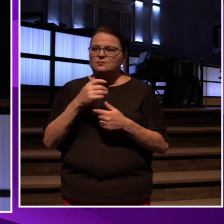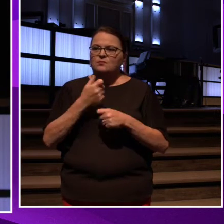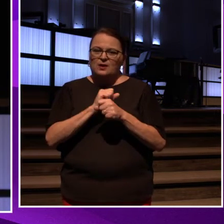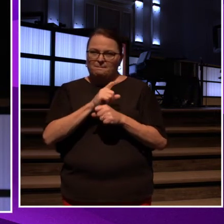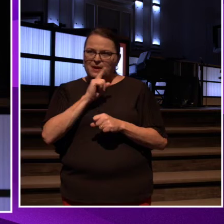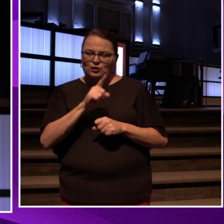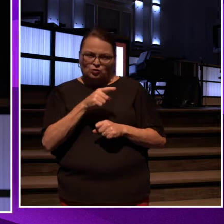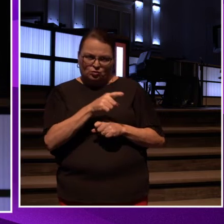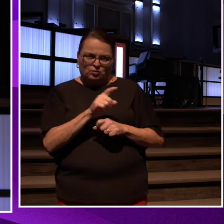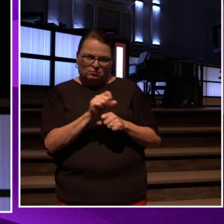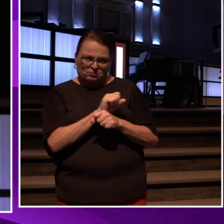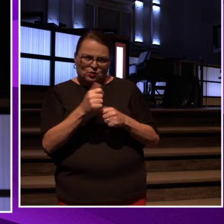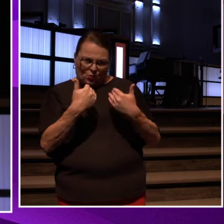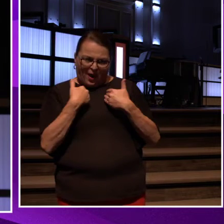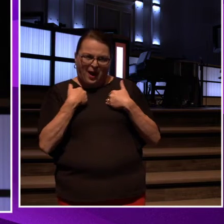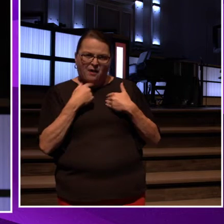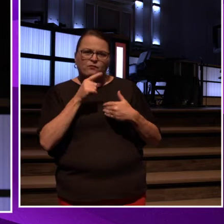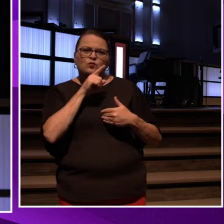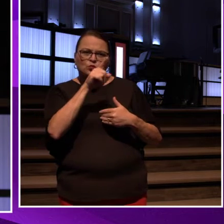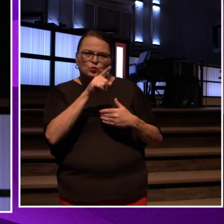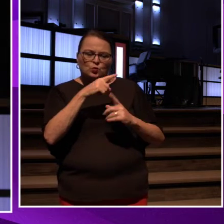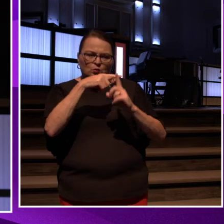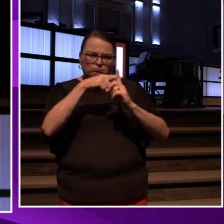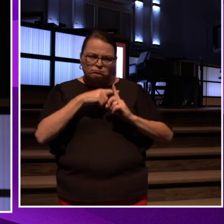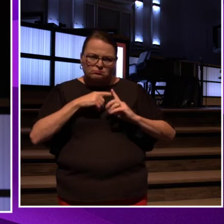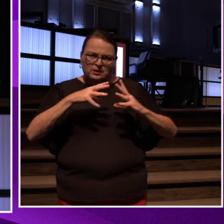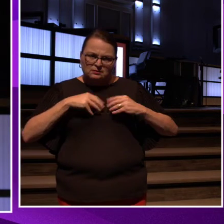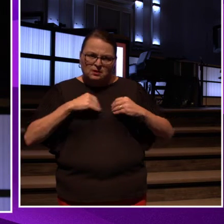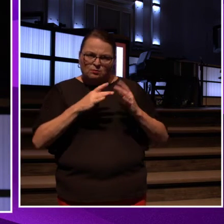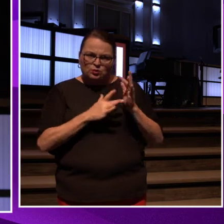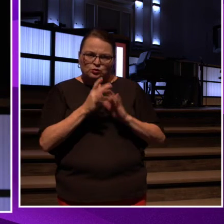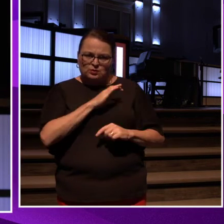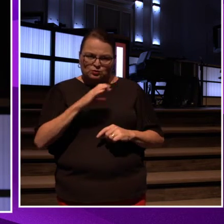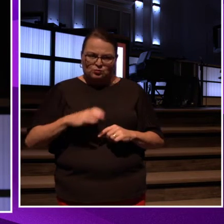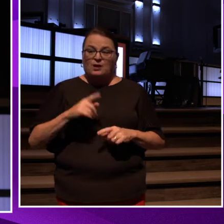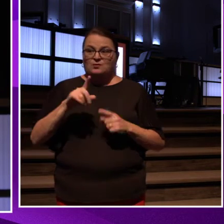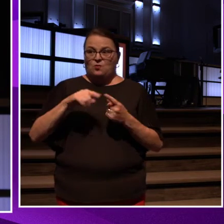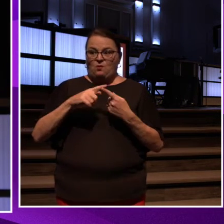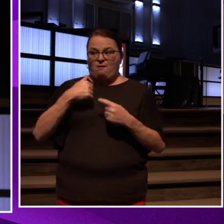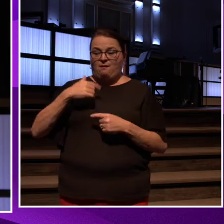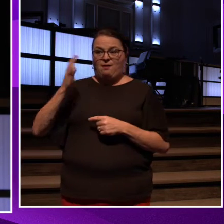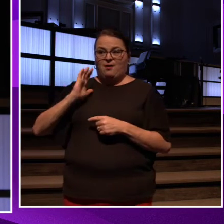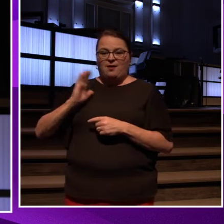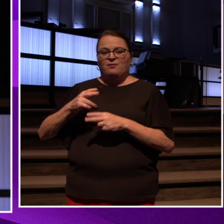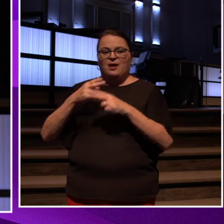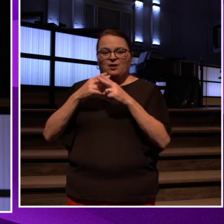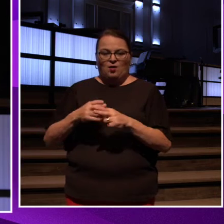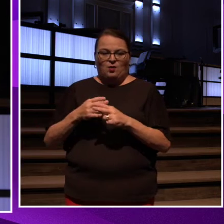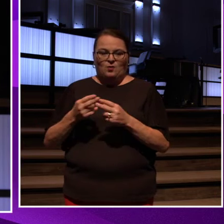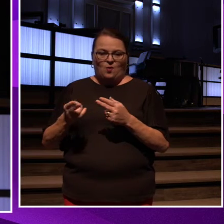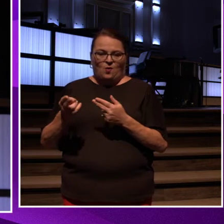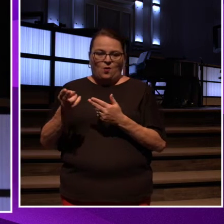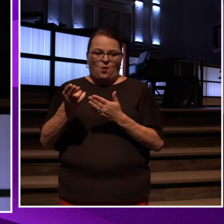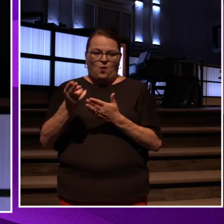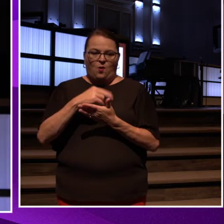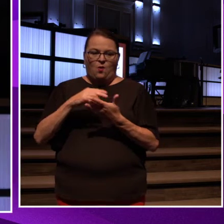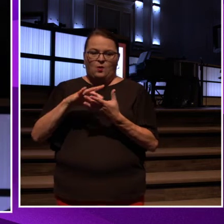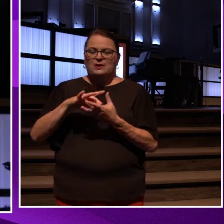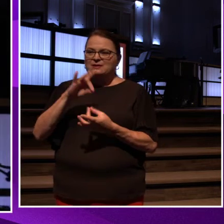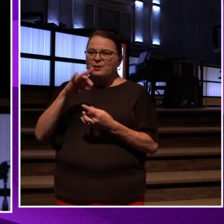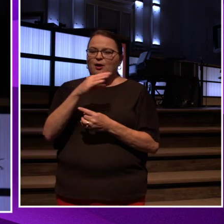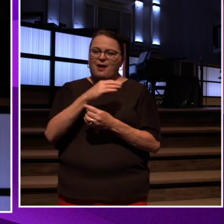true relationship with Jesus Christ. When I was in seminary, they first called it the Holy Spirit and the devotional